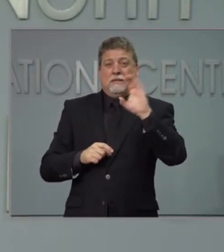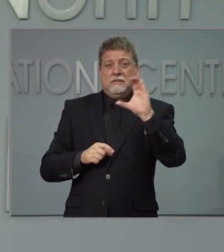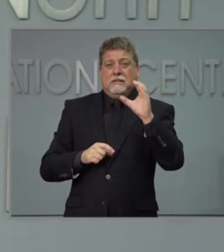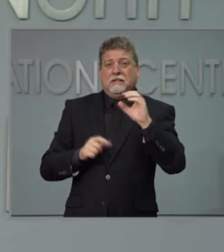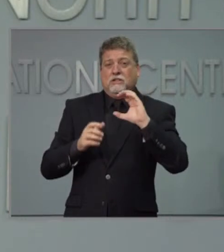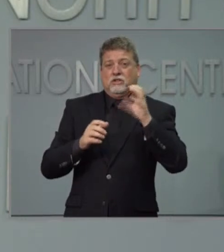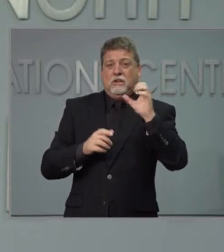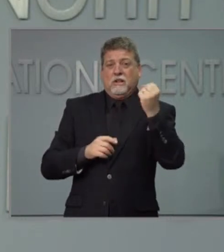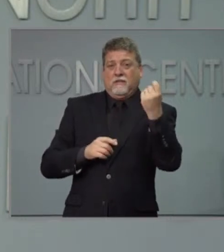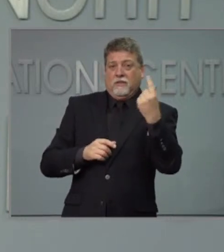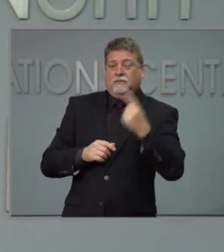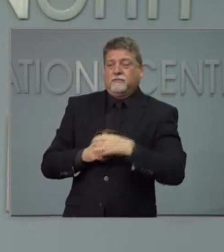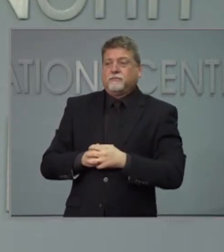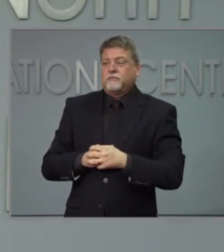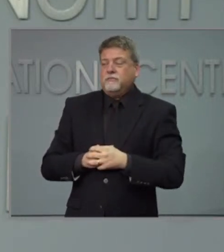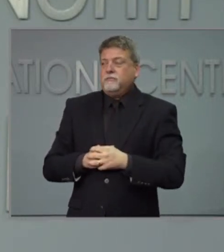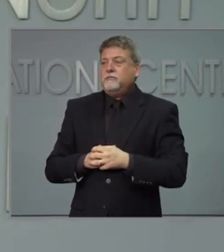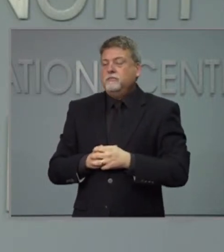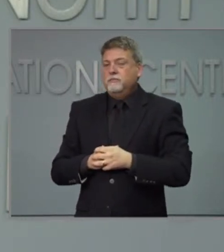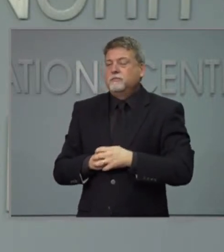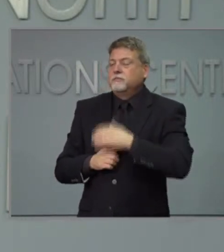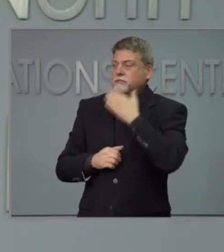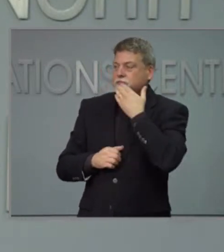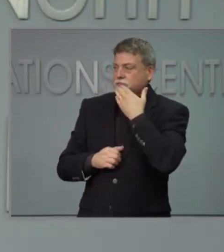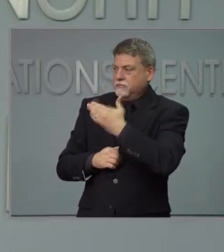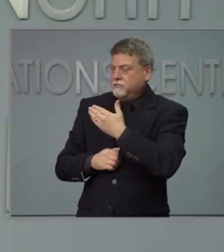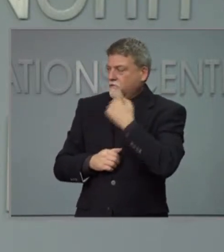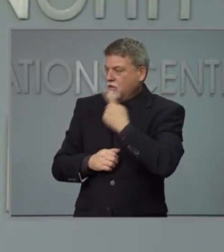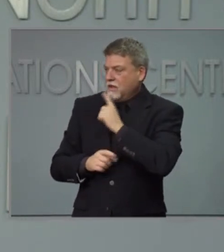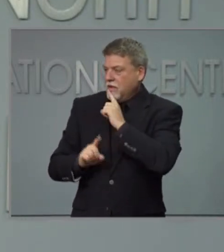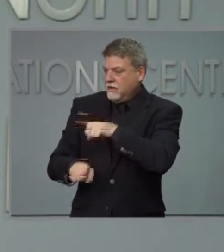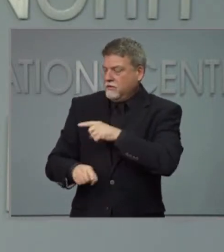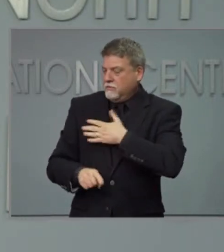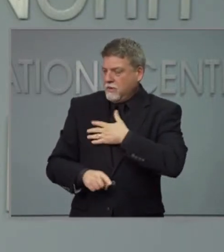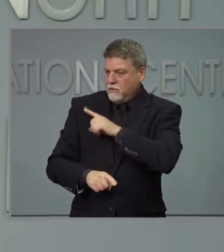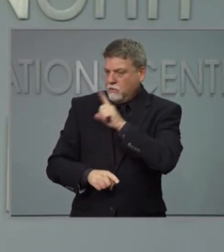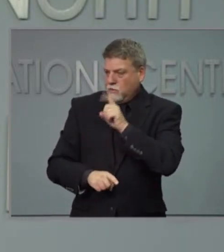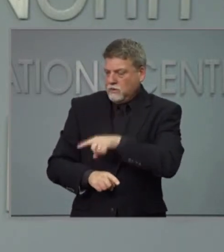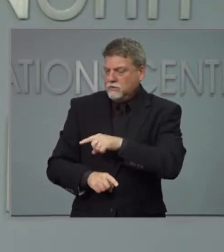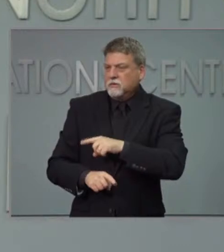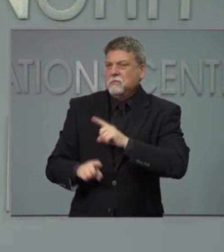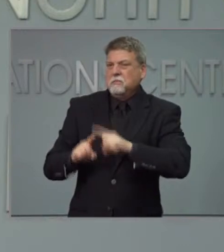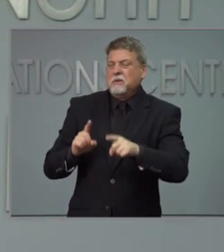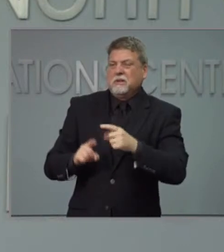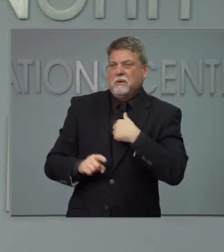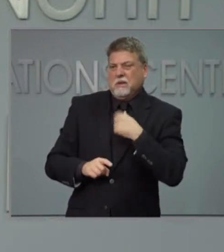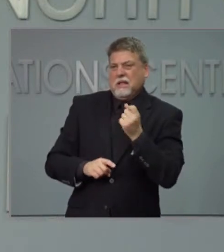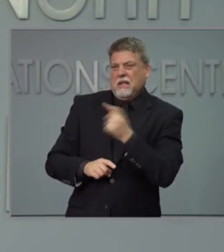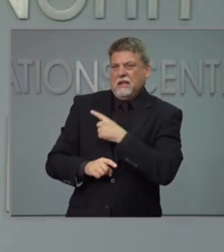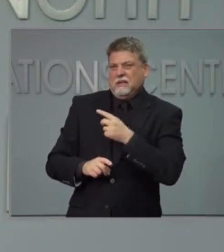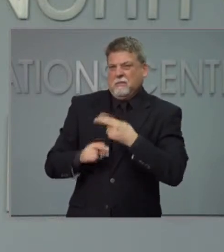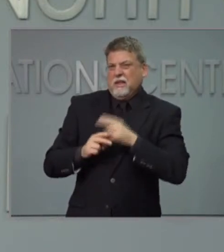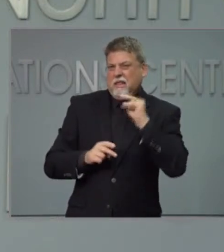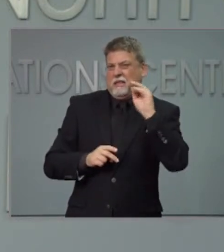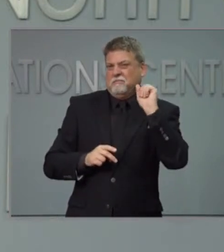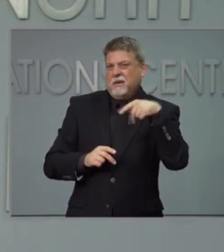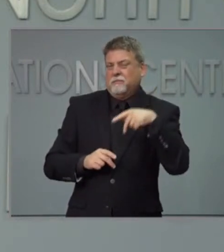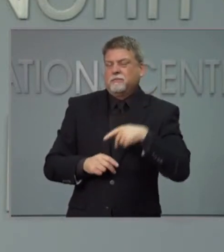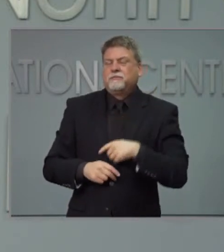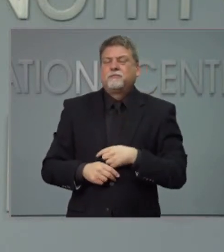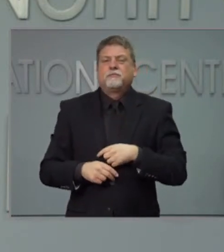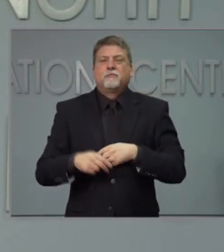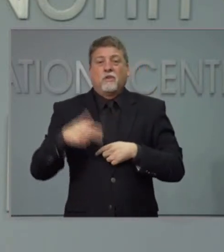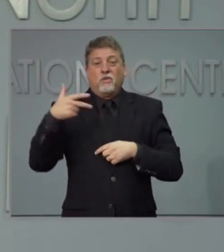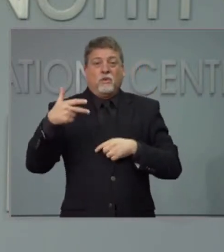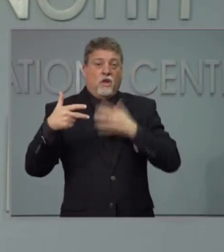Hi, Dewan Hogard here, ABC 11. Thanks for taking my question. Governor, just with the new color coding, you mentioned earlier that these